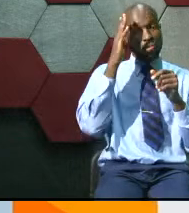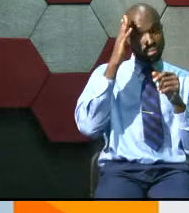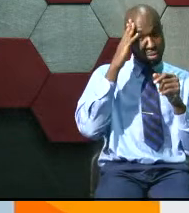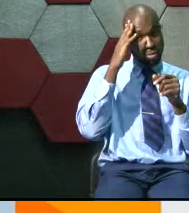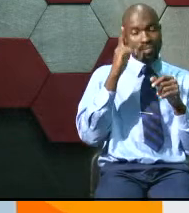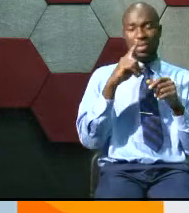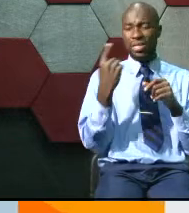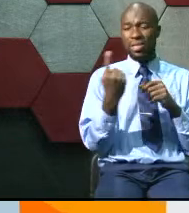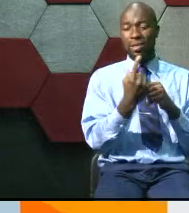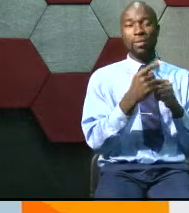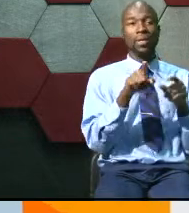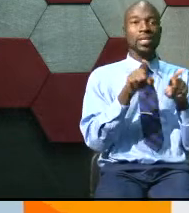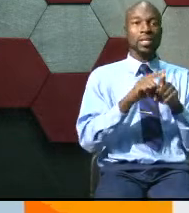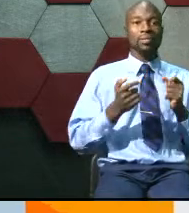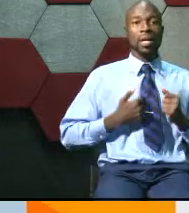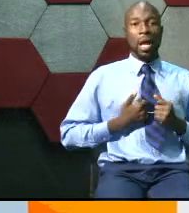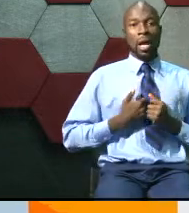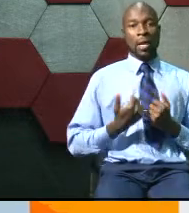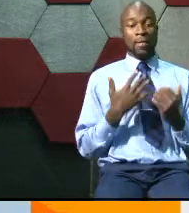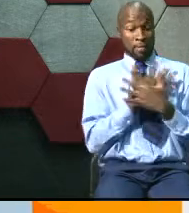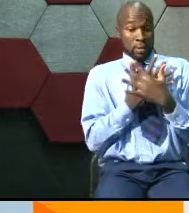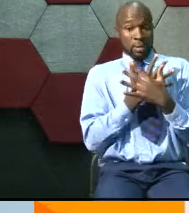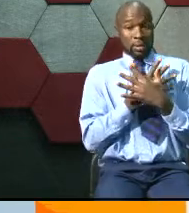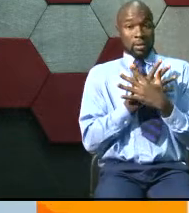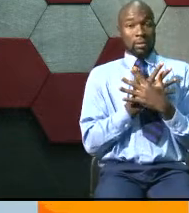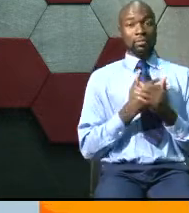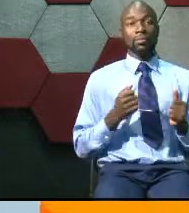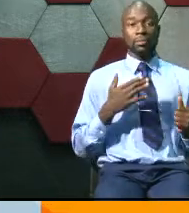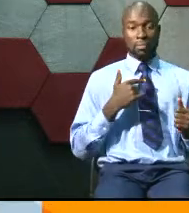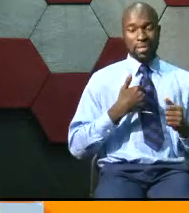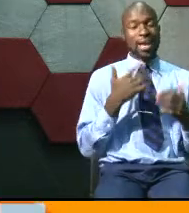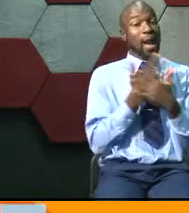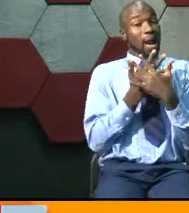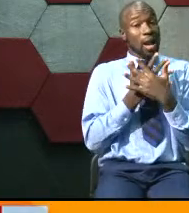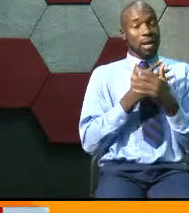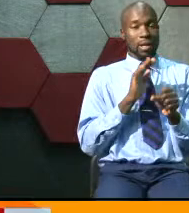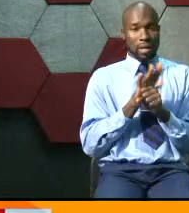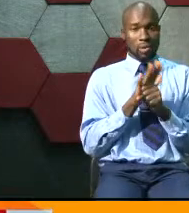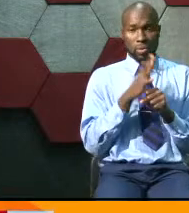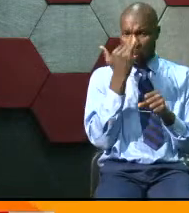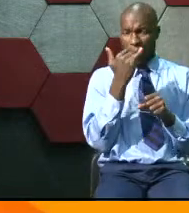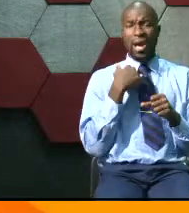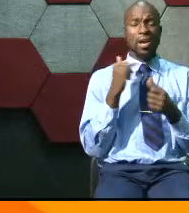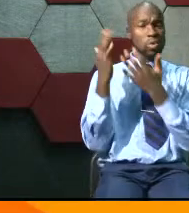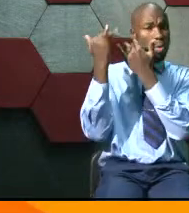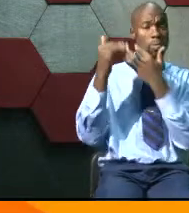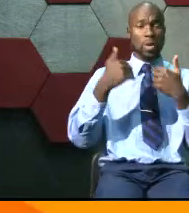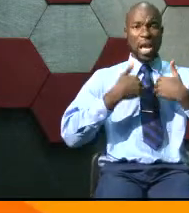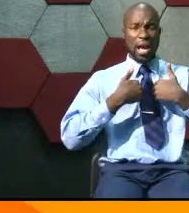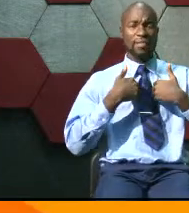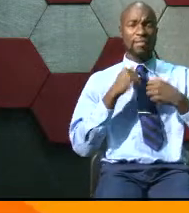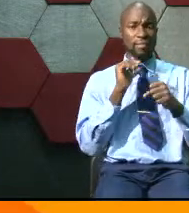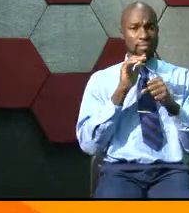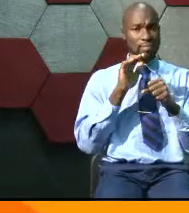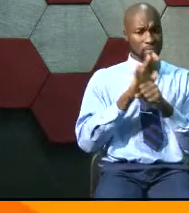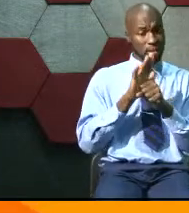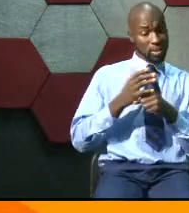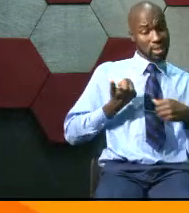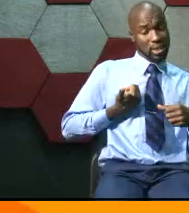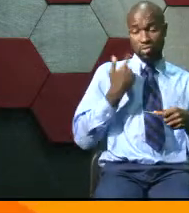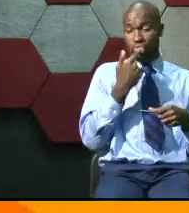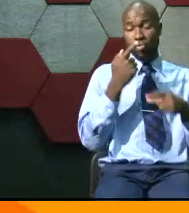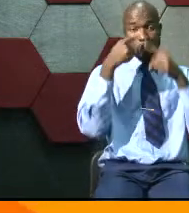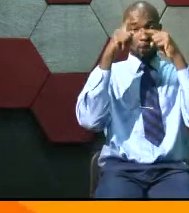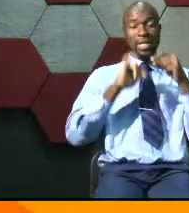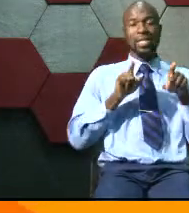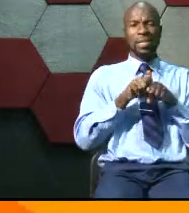everyone is also as tense as I am. Oh, you're also nervous? I'm really nervous. I'm hoping we can have some more girls win this year. Do you even know who? I don't know who's winning any of these. No,